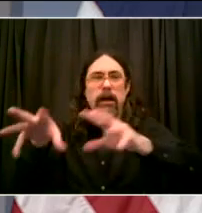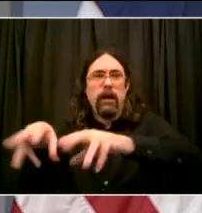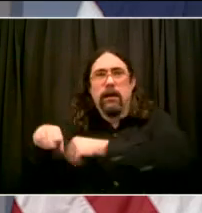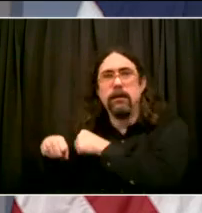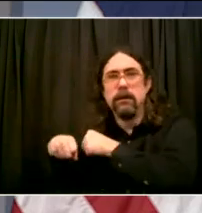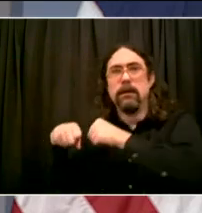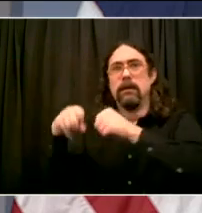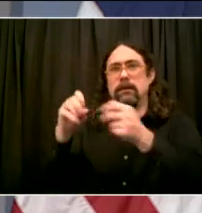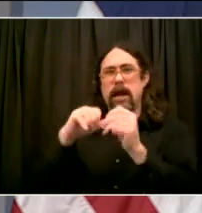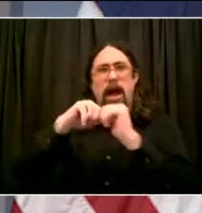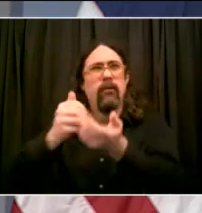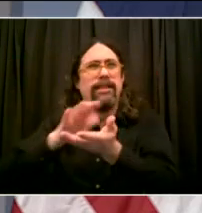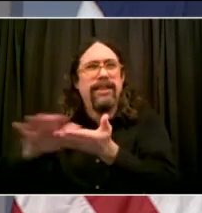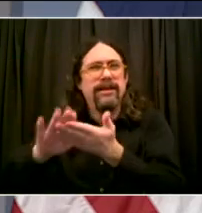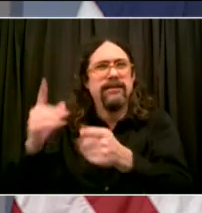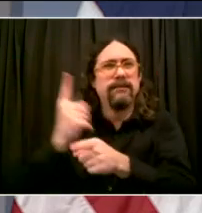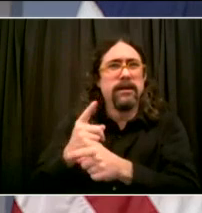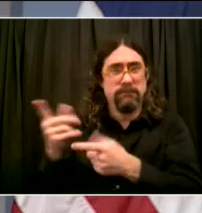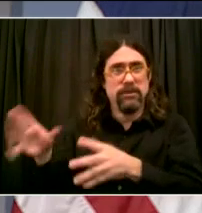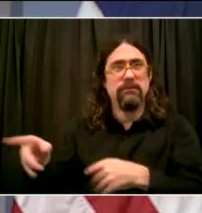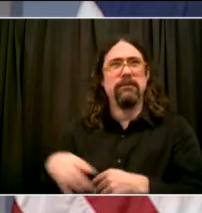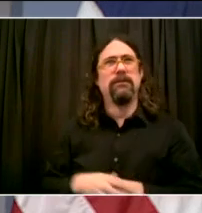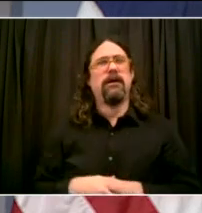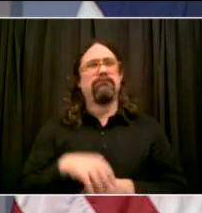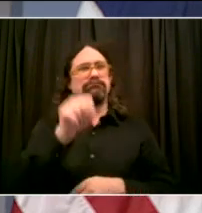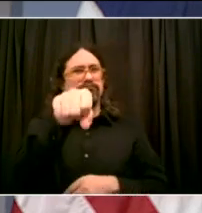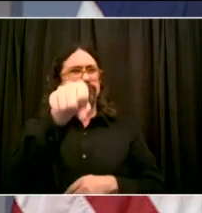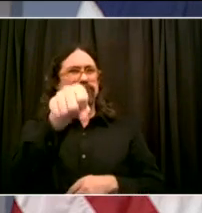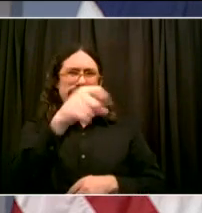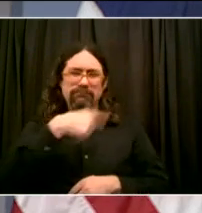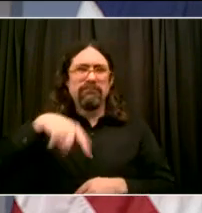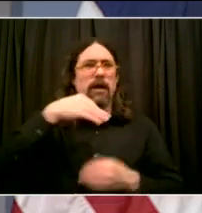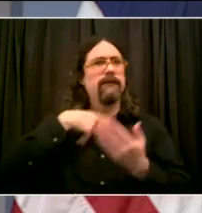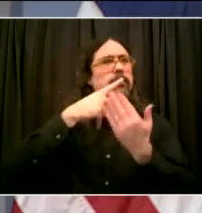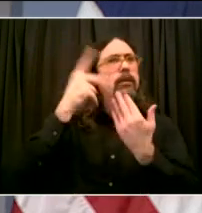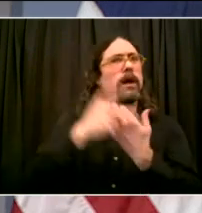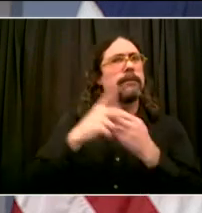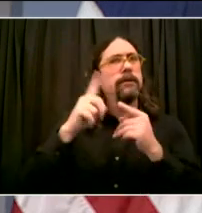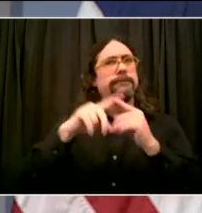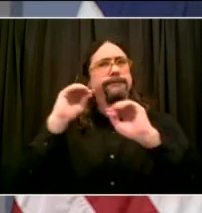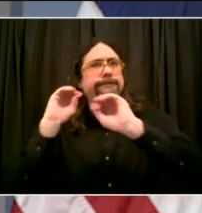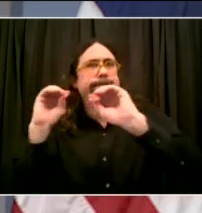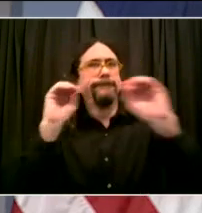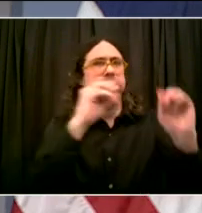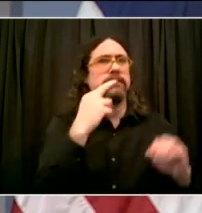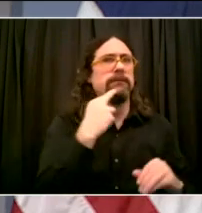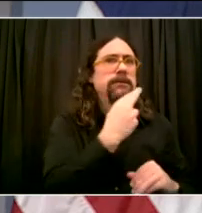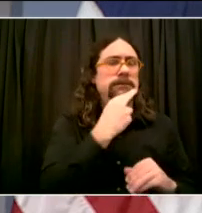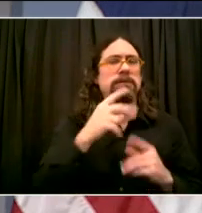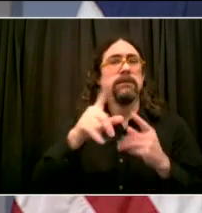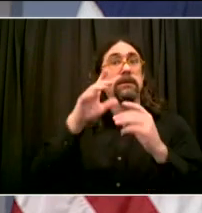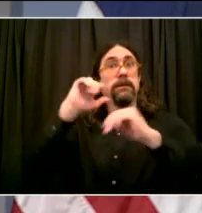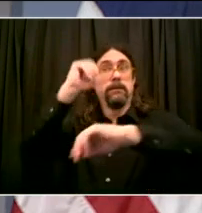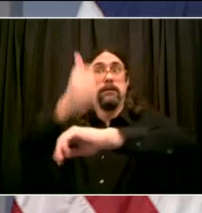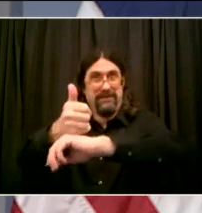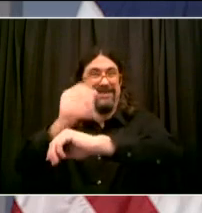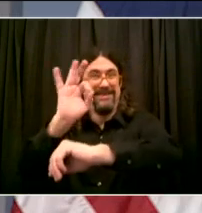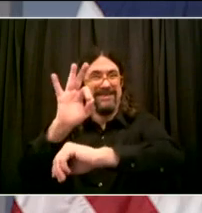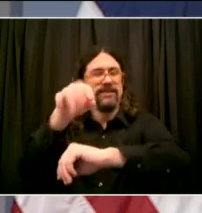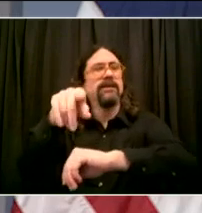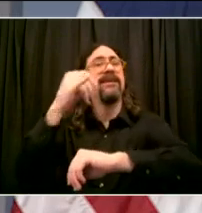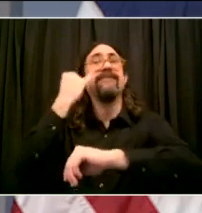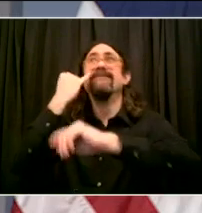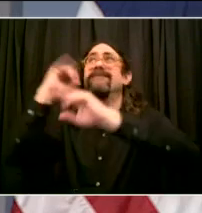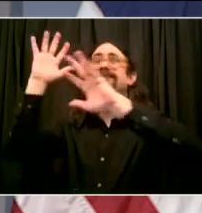even anecdotally throughout this event, we did not see widespread damage to any of the structures, and we think they held up pretty well.